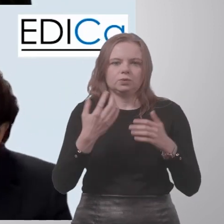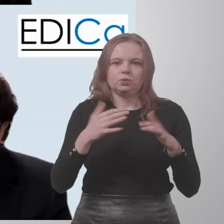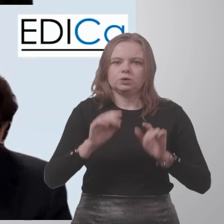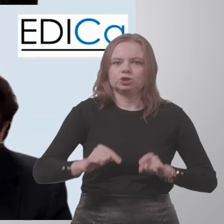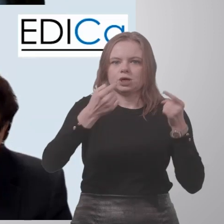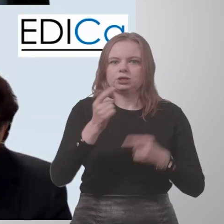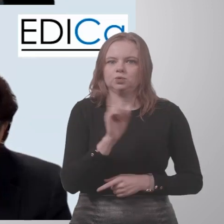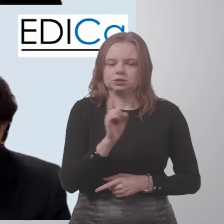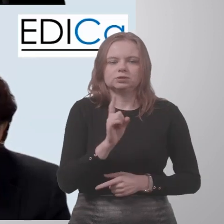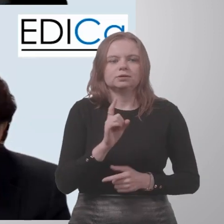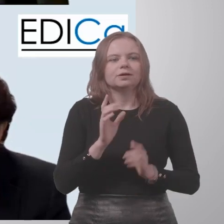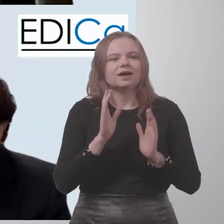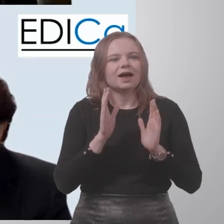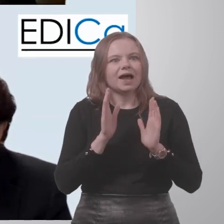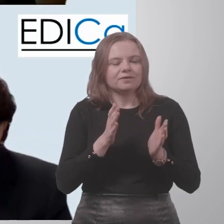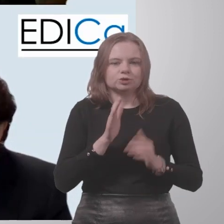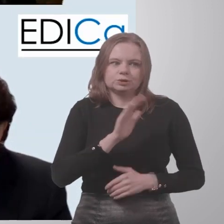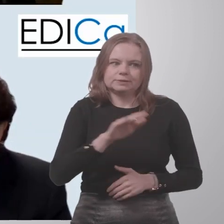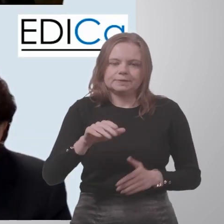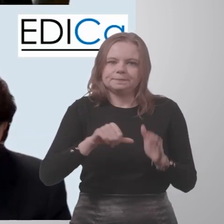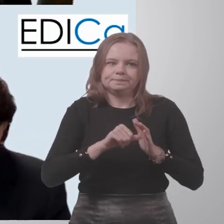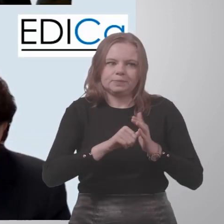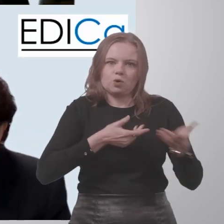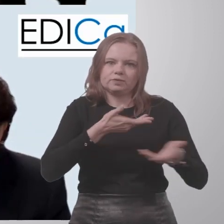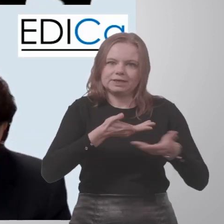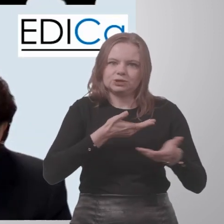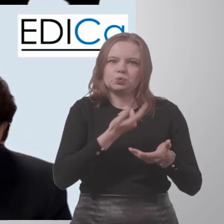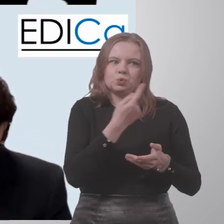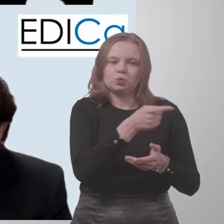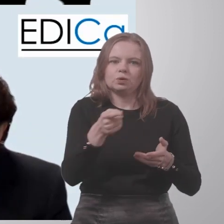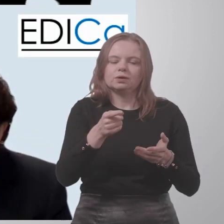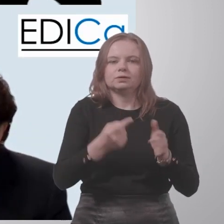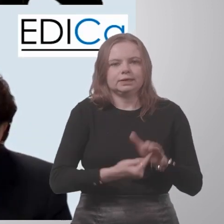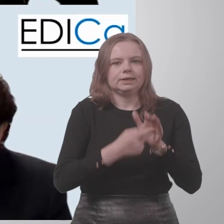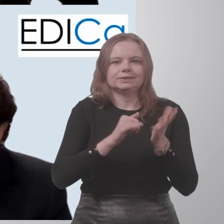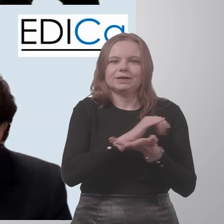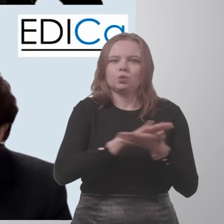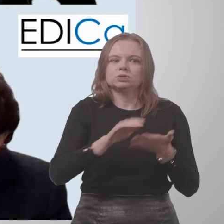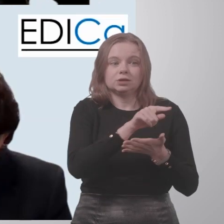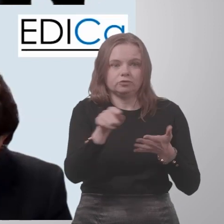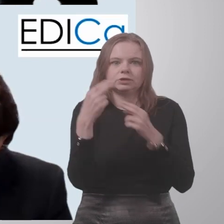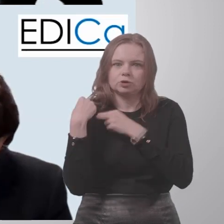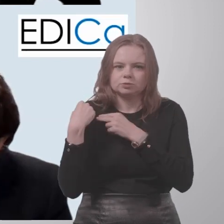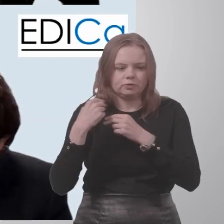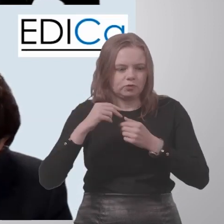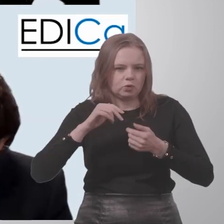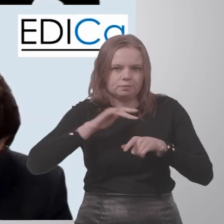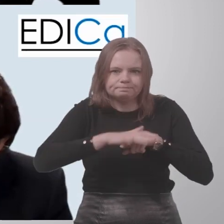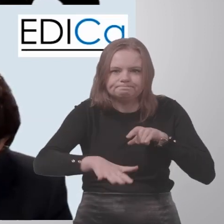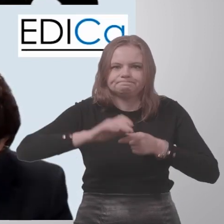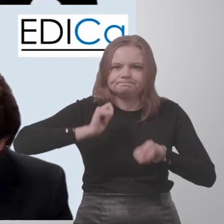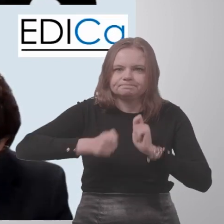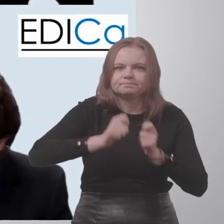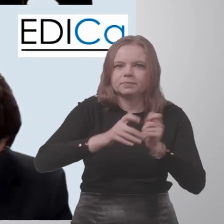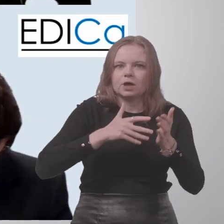key stakeholders who are responsible for shaping the culture across the sector. And it may well mean that we have to ask them to do things they don't want to